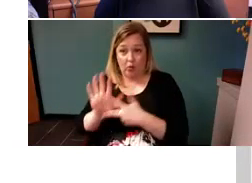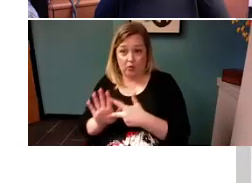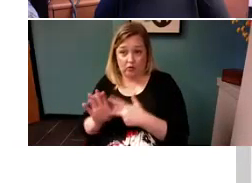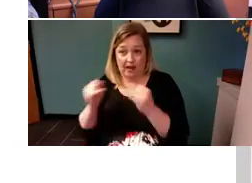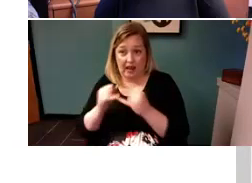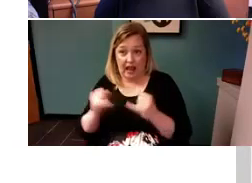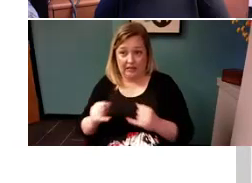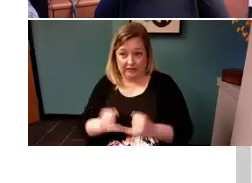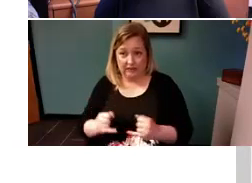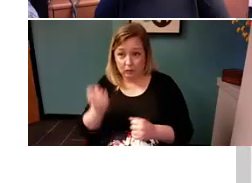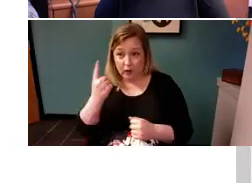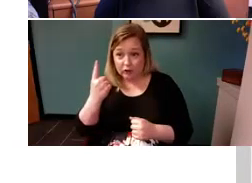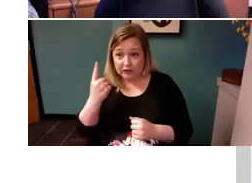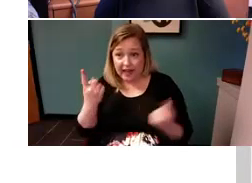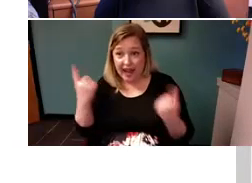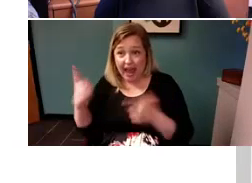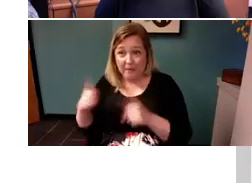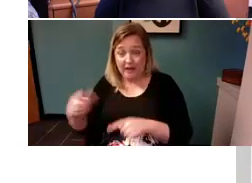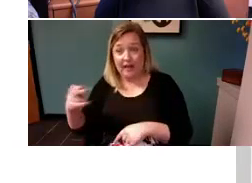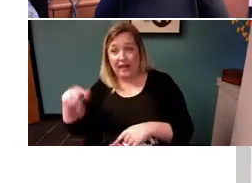the heap and the stack?